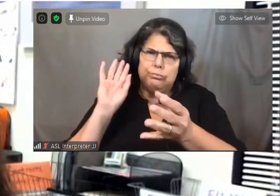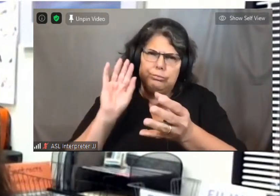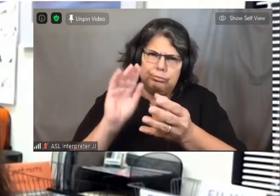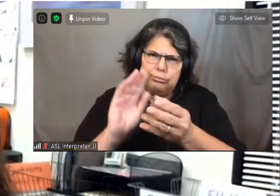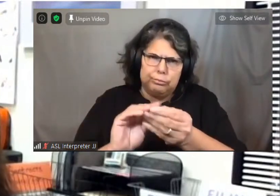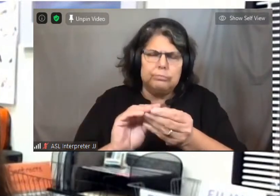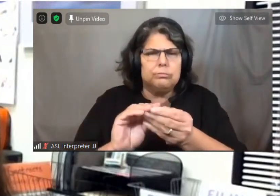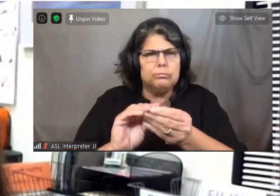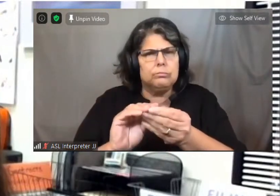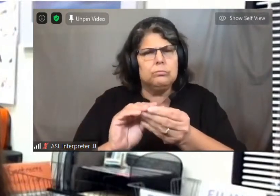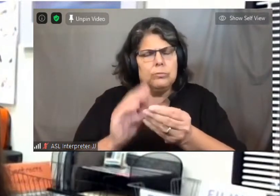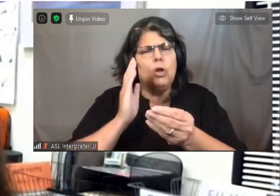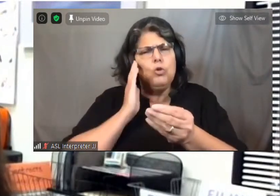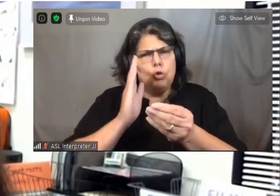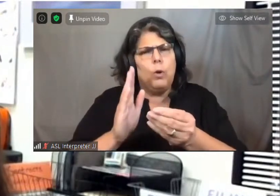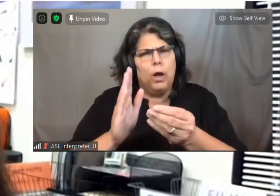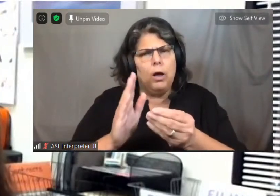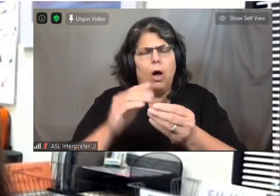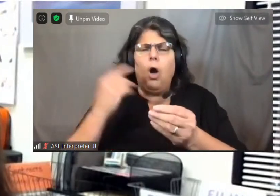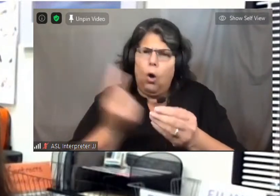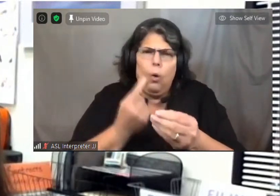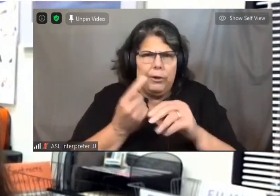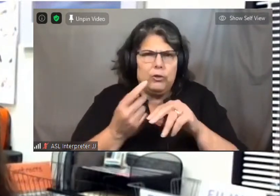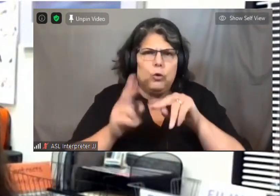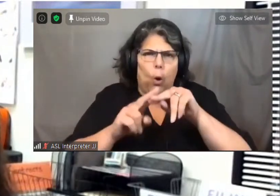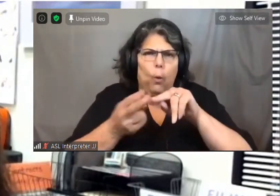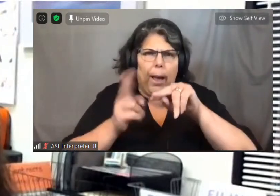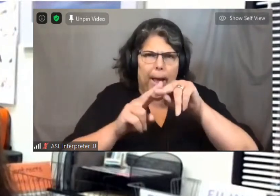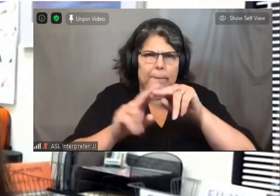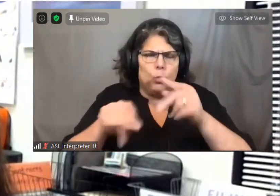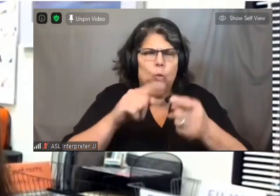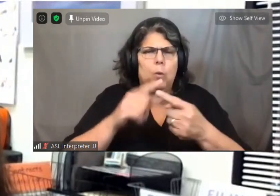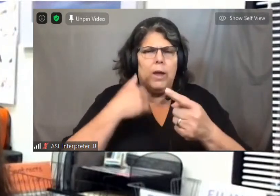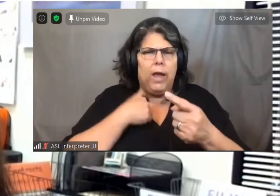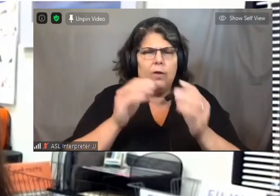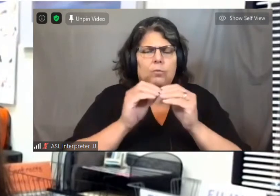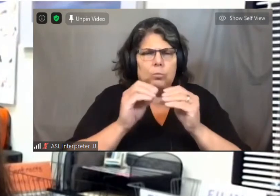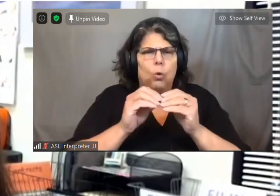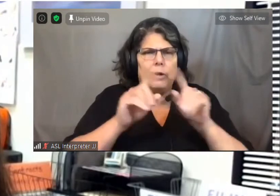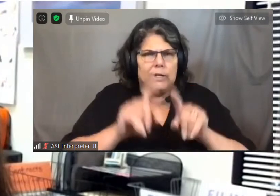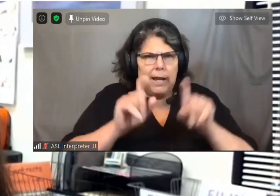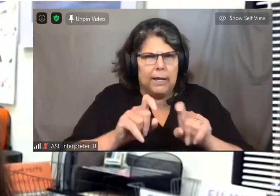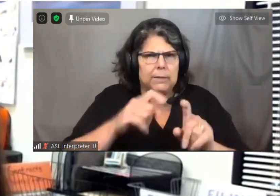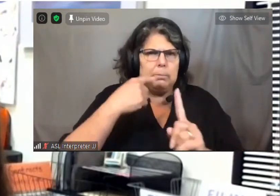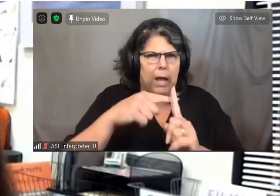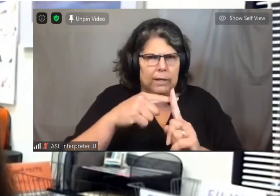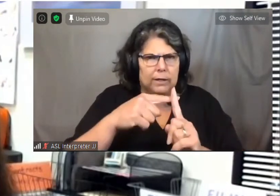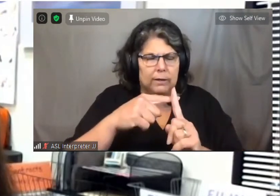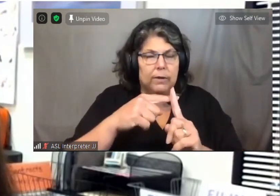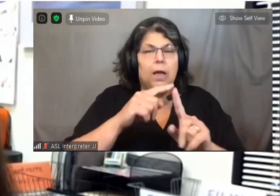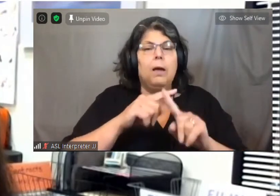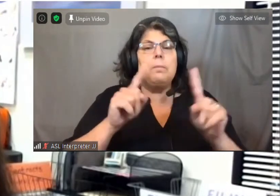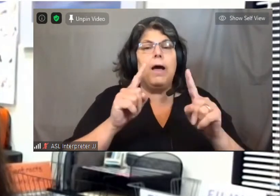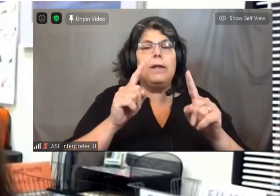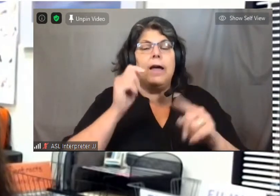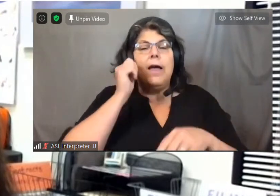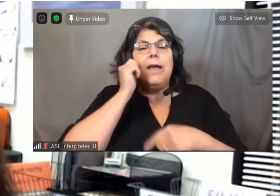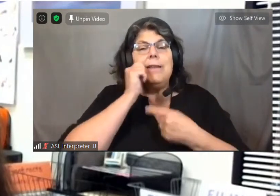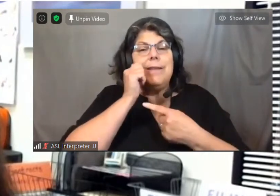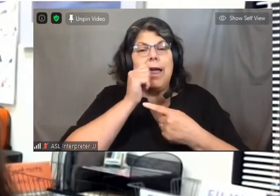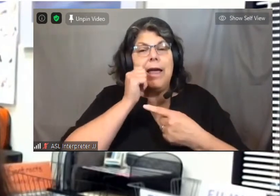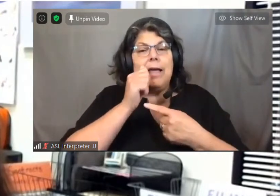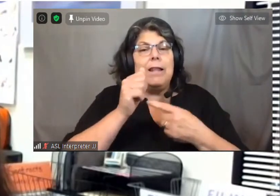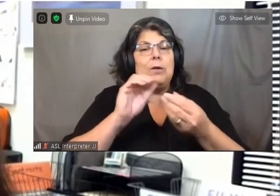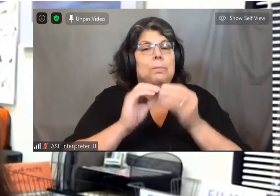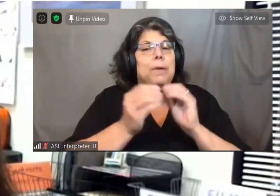they will consistently go up as we have more cases. However, our daily average number of cases